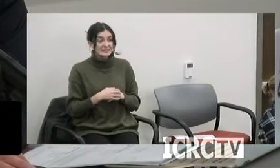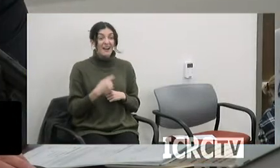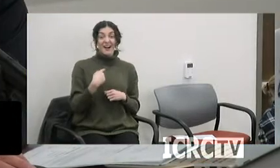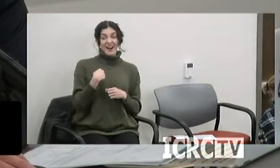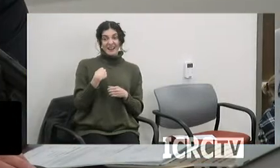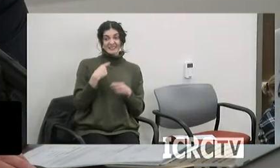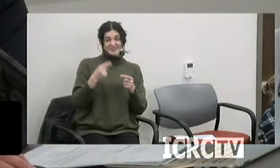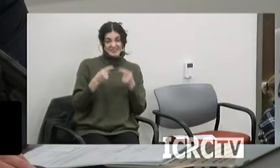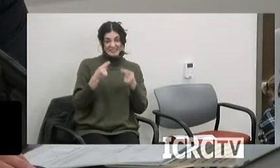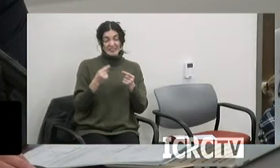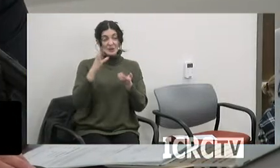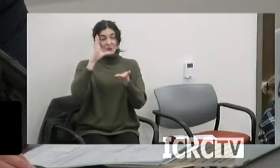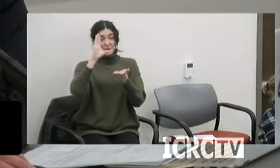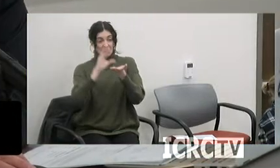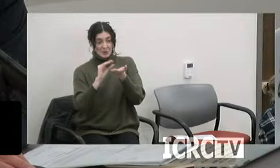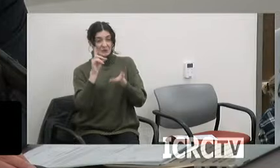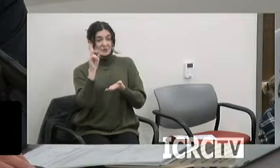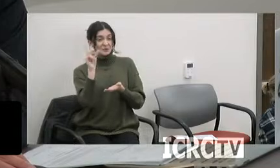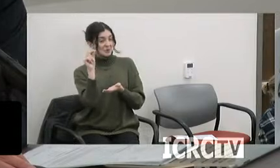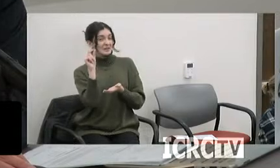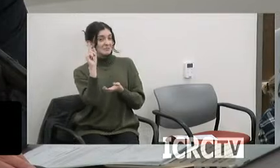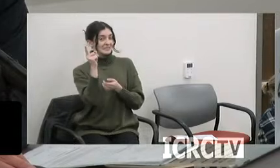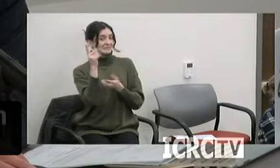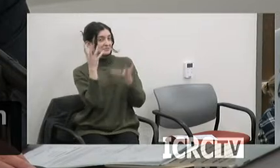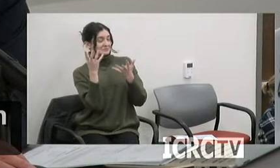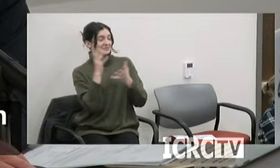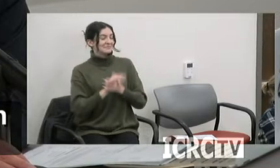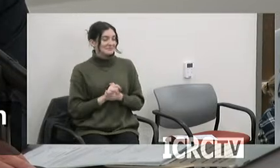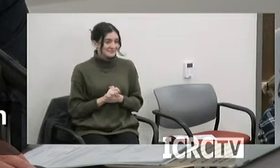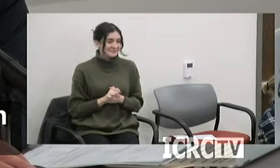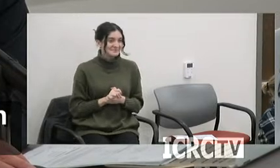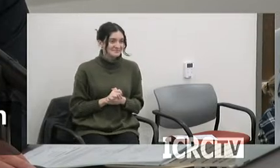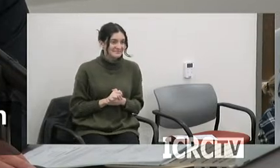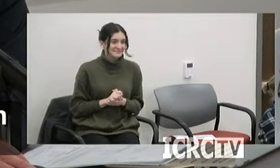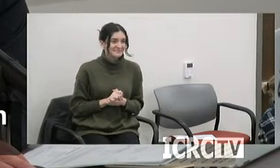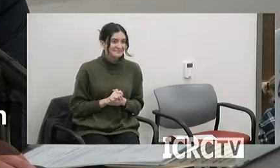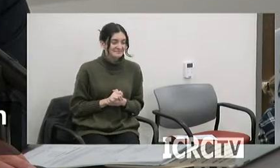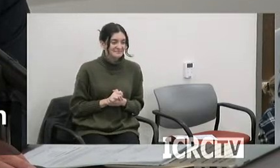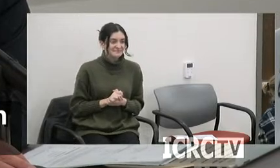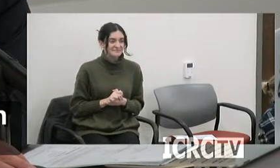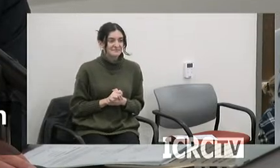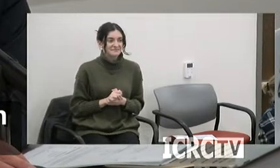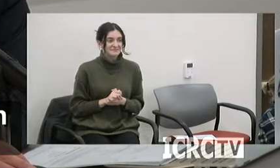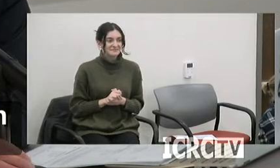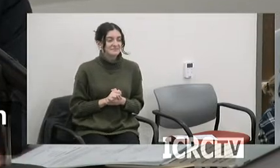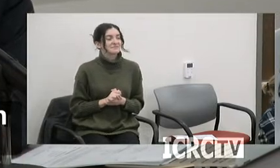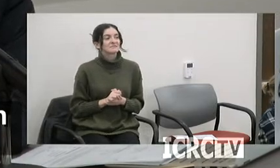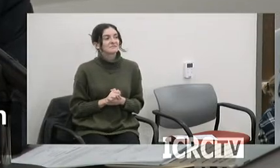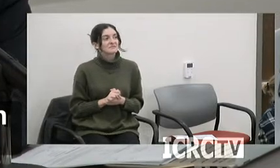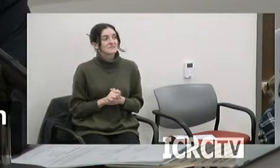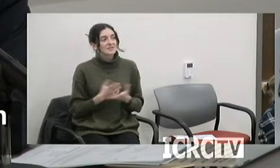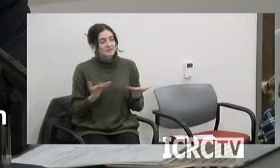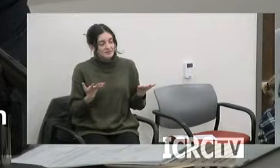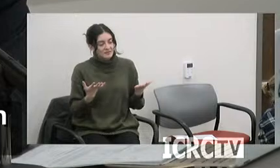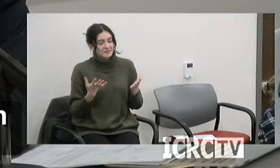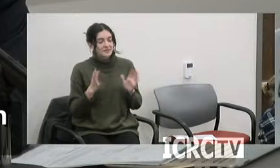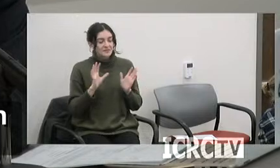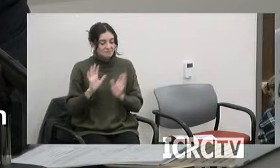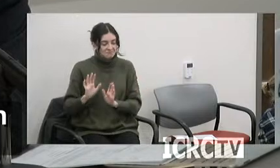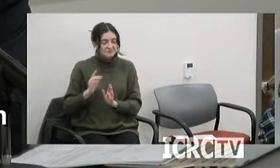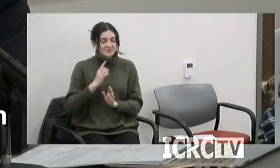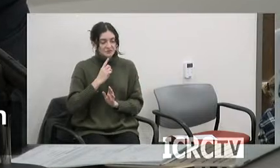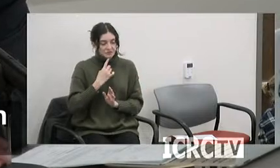minutes towards the end here. But as we talk about that, though, Dave, all serious, I